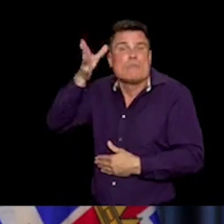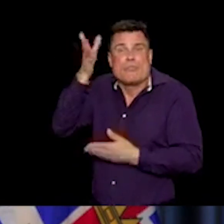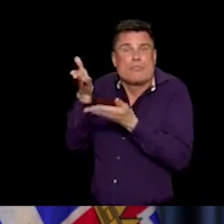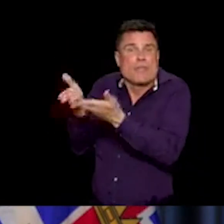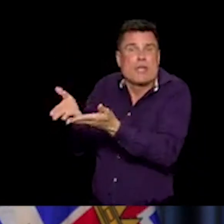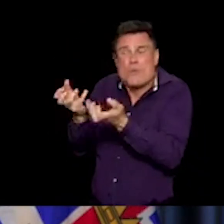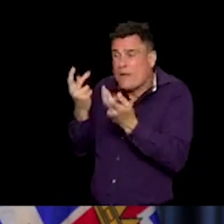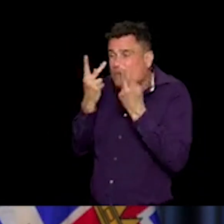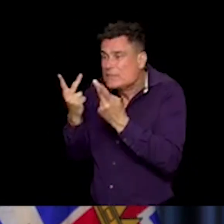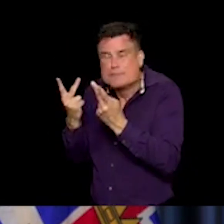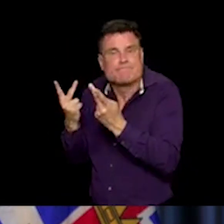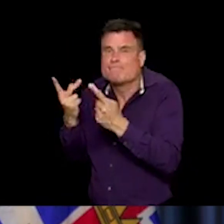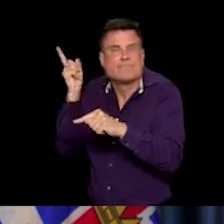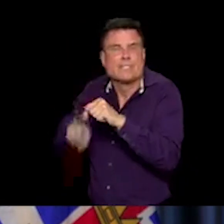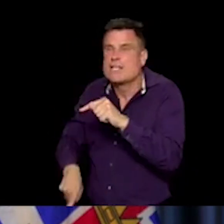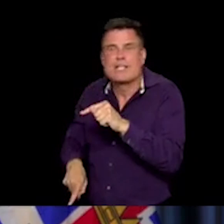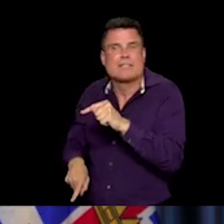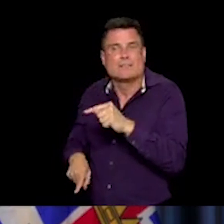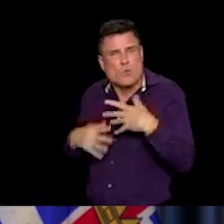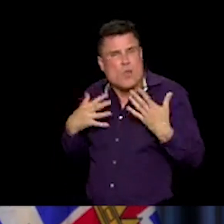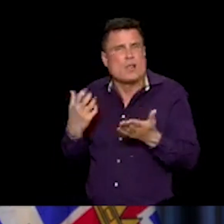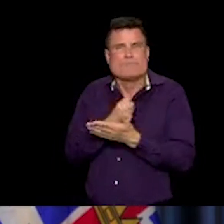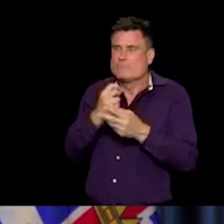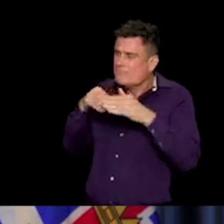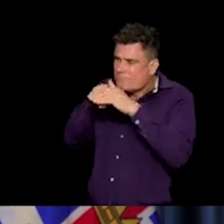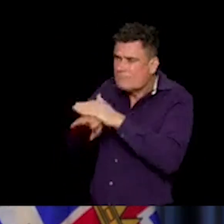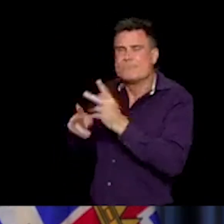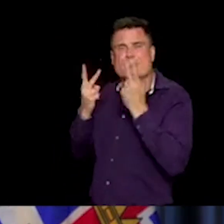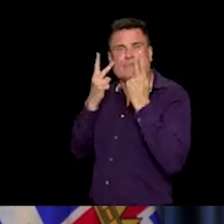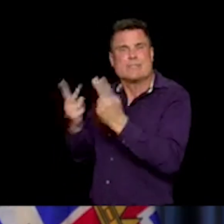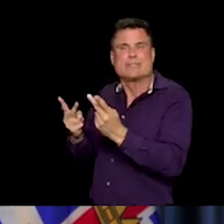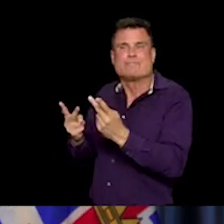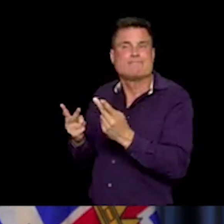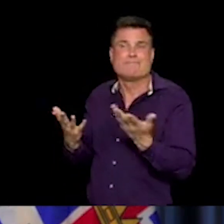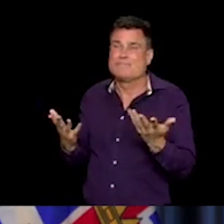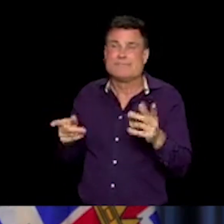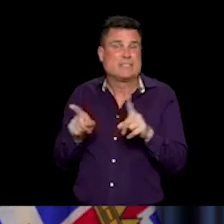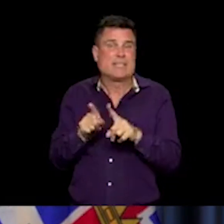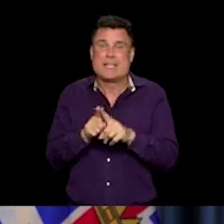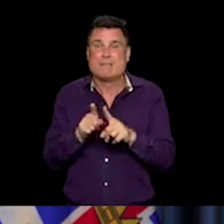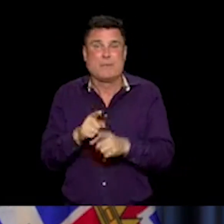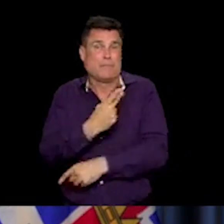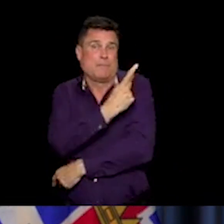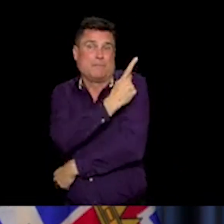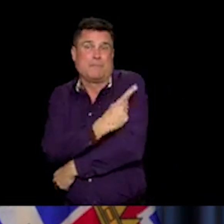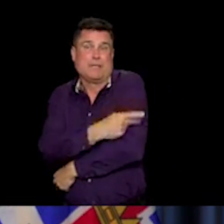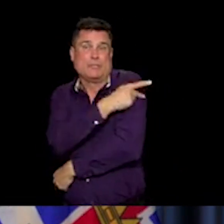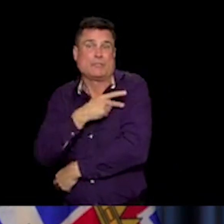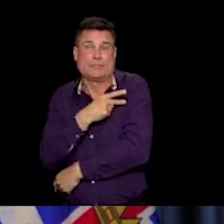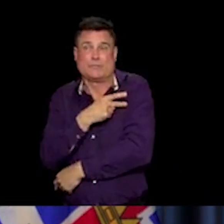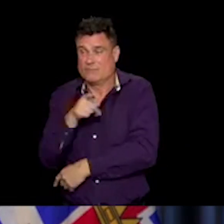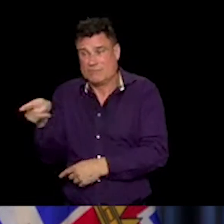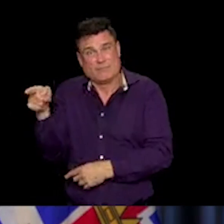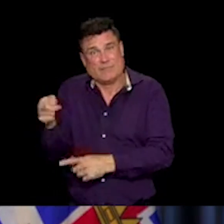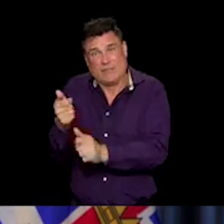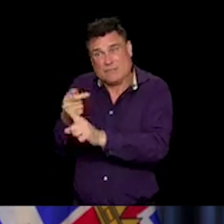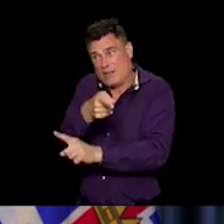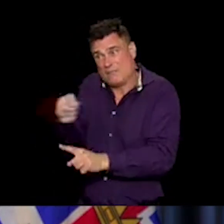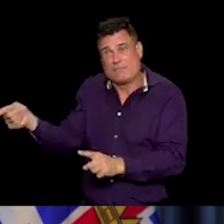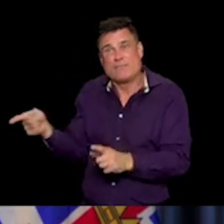are continuing the policies, the severe restrictions that have been put in place on visitors in long-term care and acute